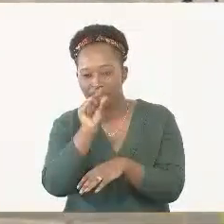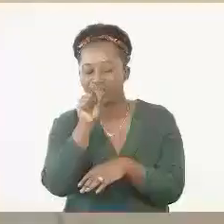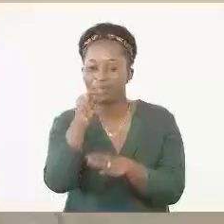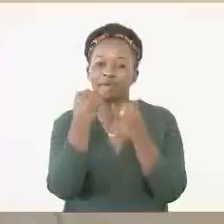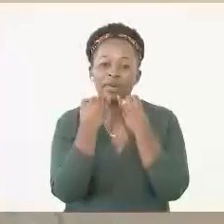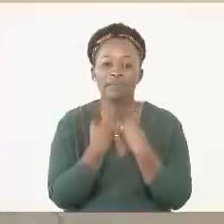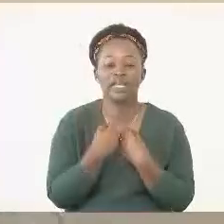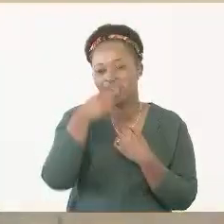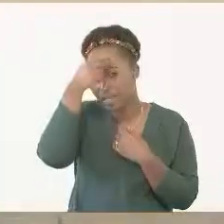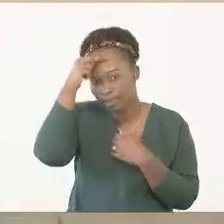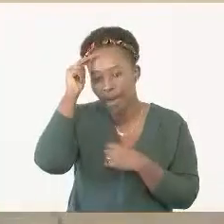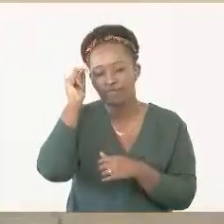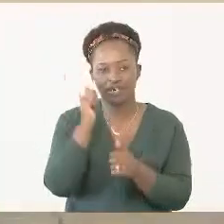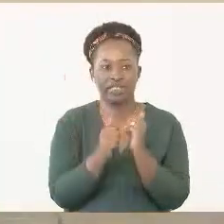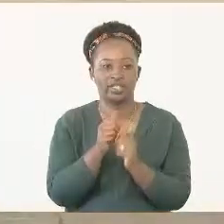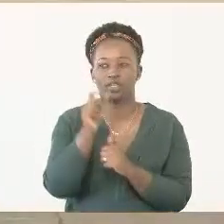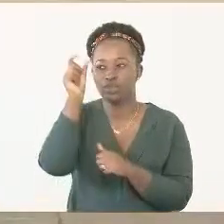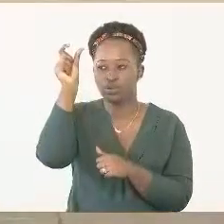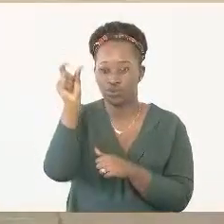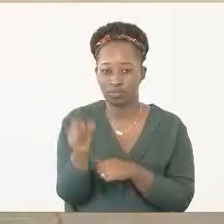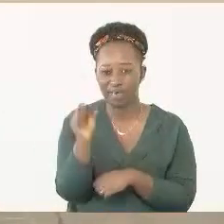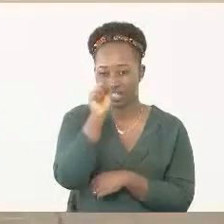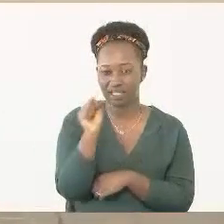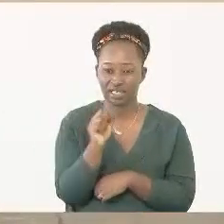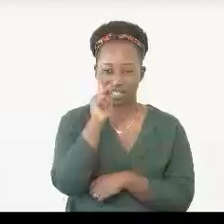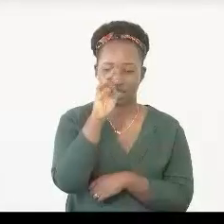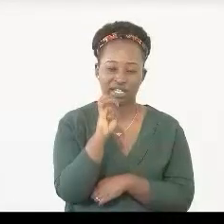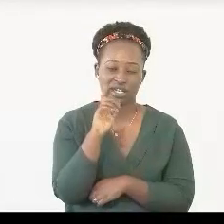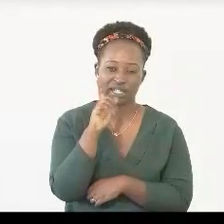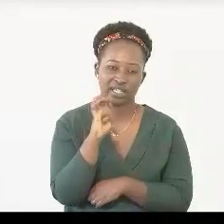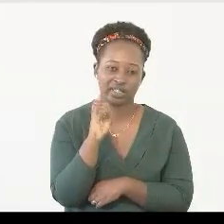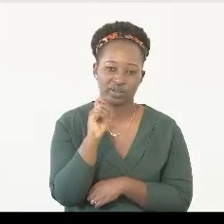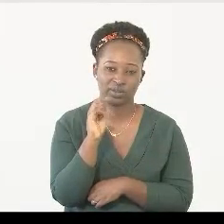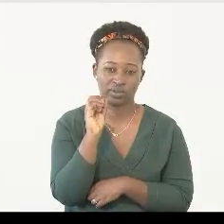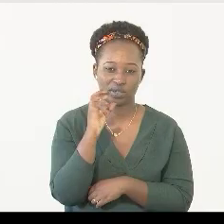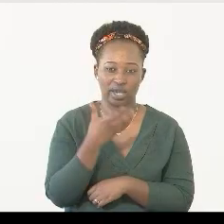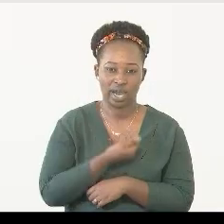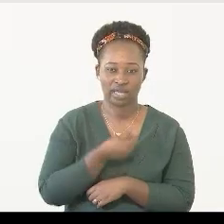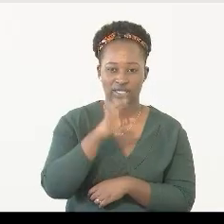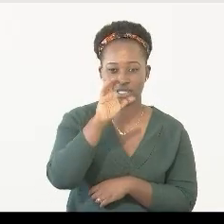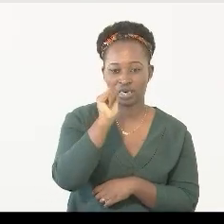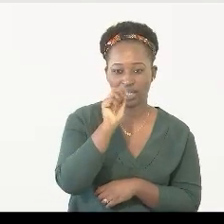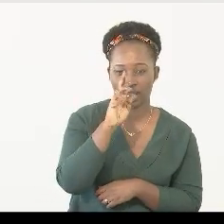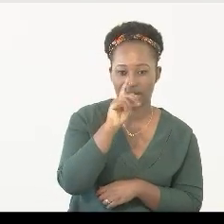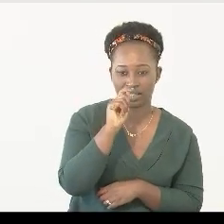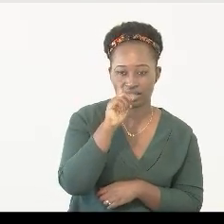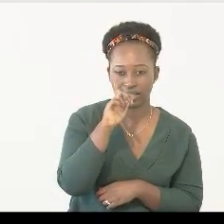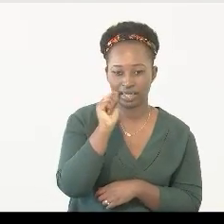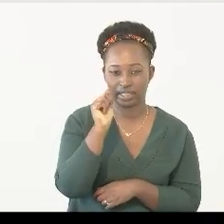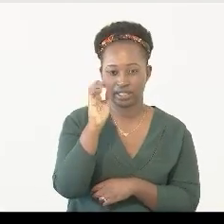why. The human skeleton has bones, it has cartilage, it has ligaments,